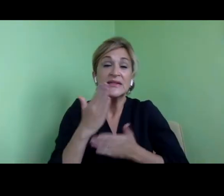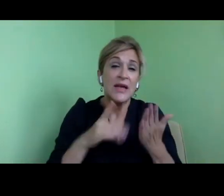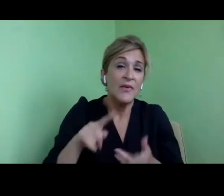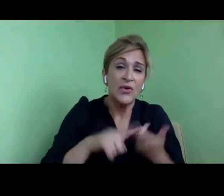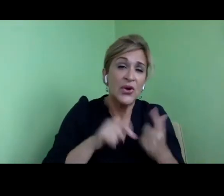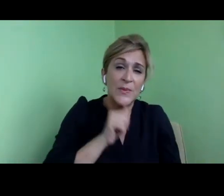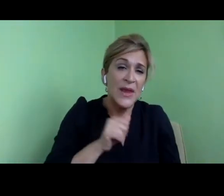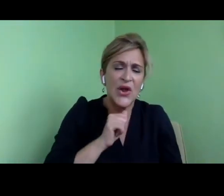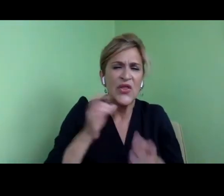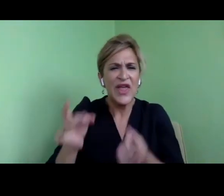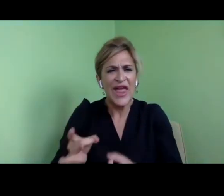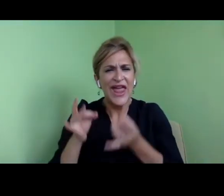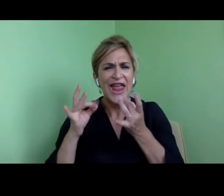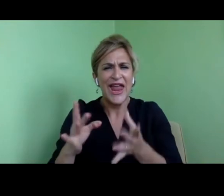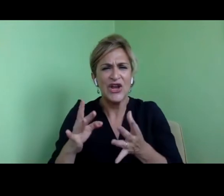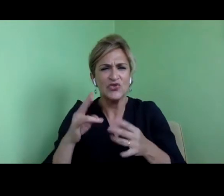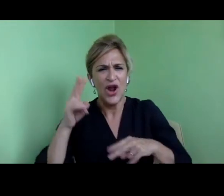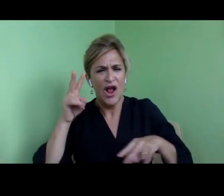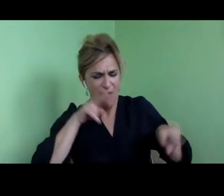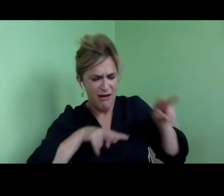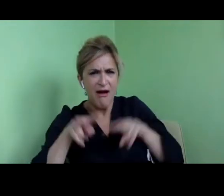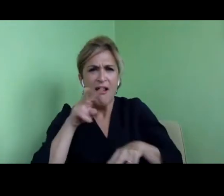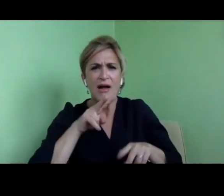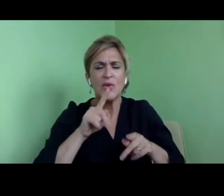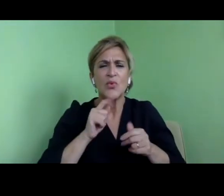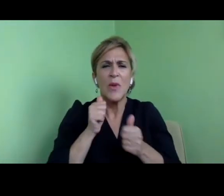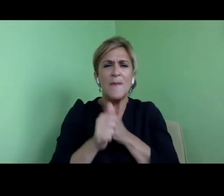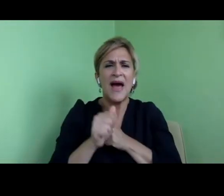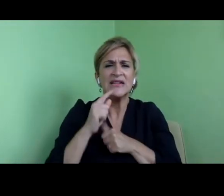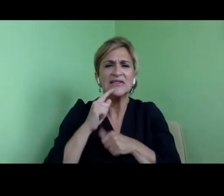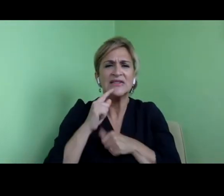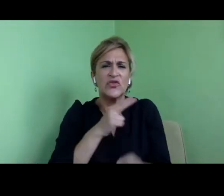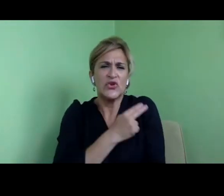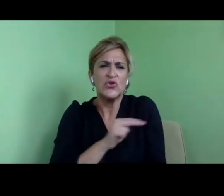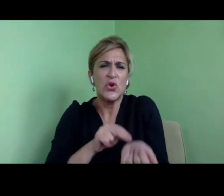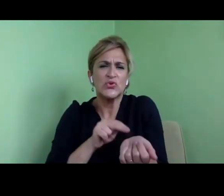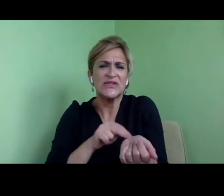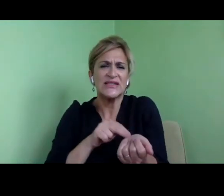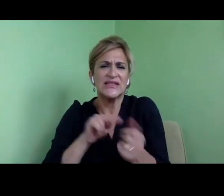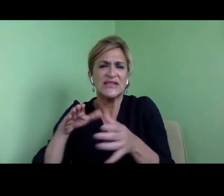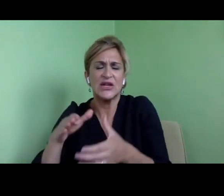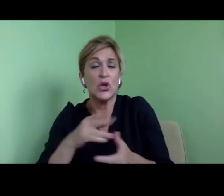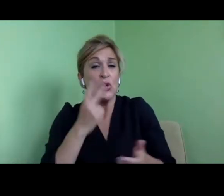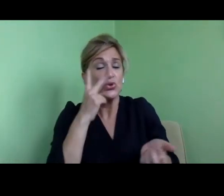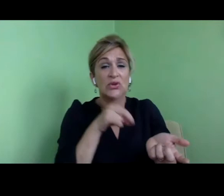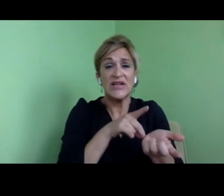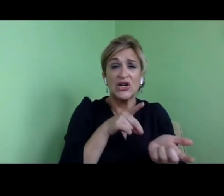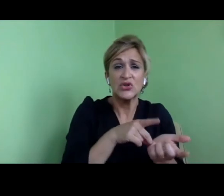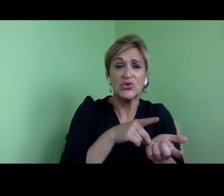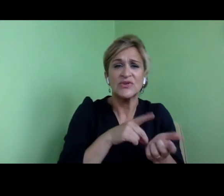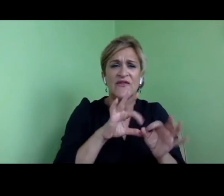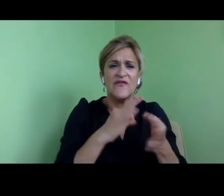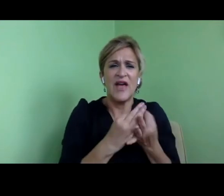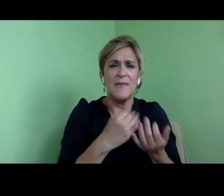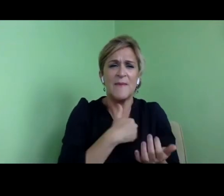the hatred and scornful eyes as we passed the nurse's station. Saw doctors and family members who blamed us. Some